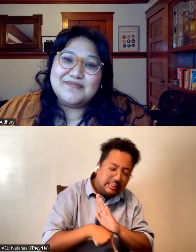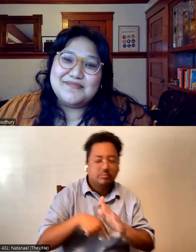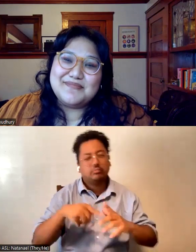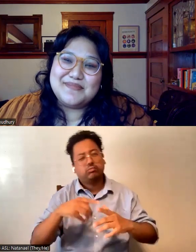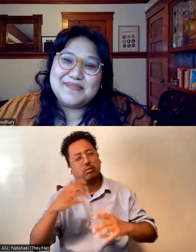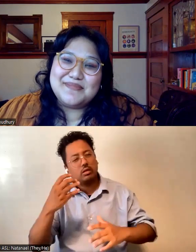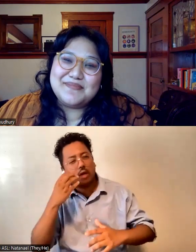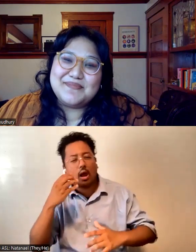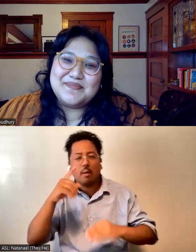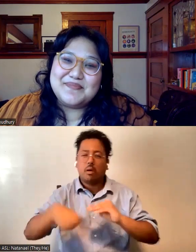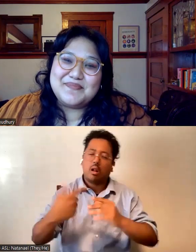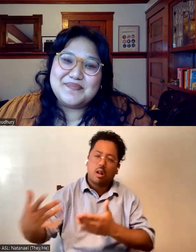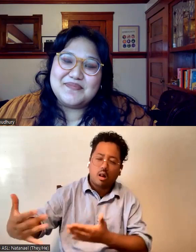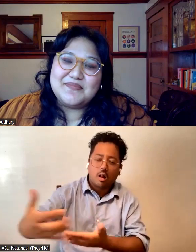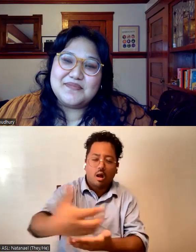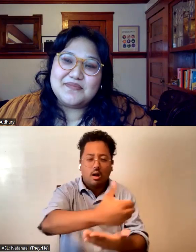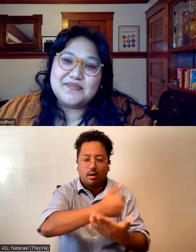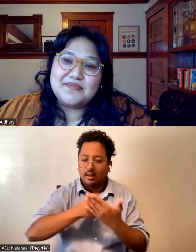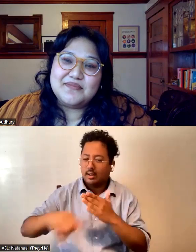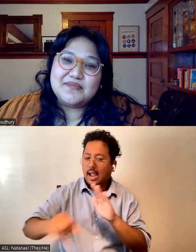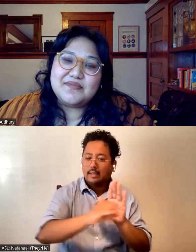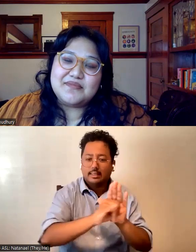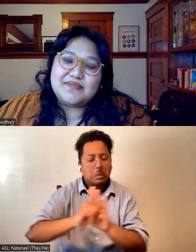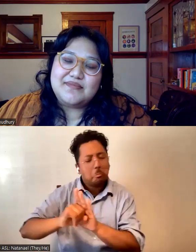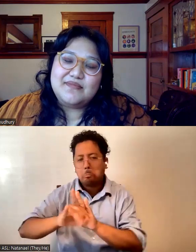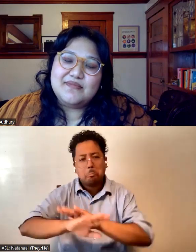clunkiness of the collection of identities of AAPI, right?